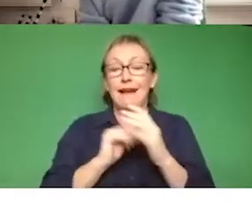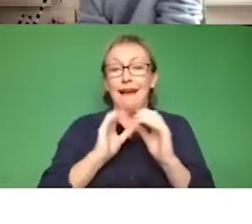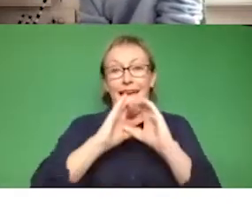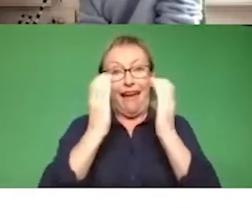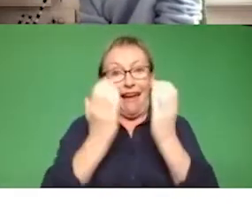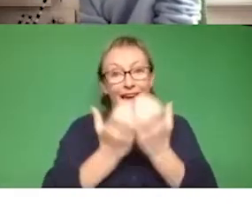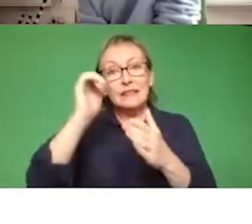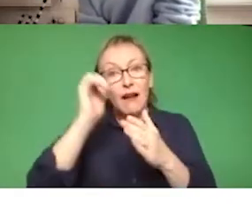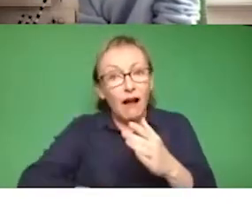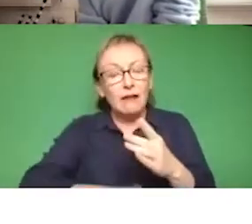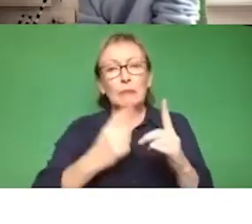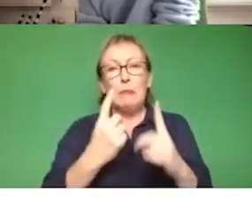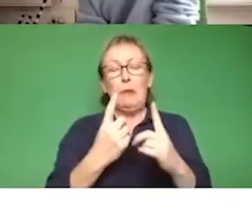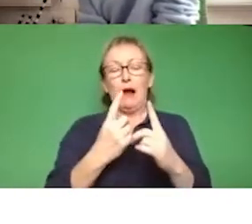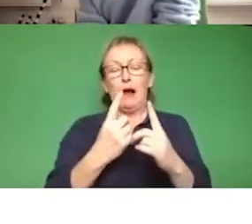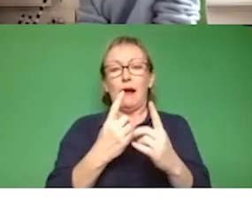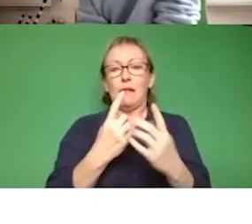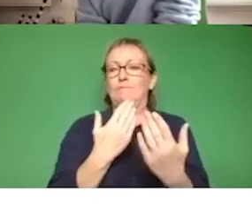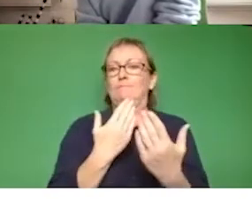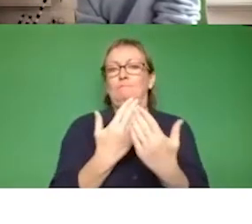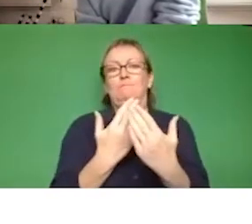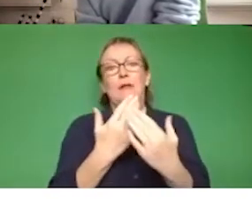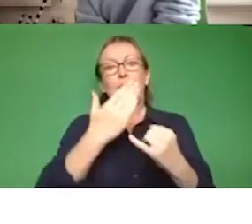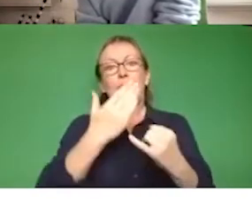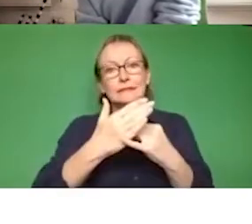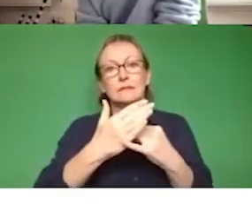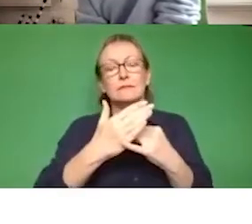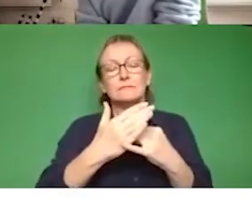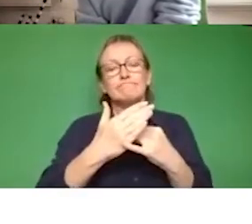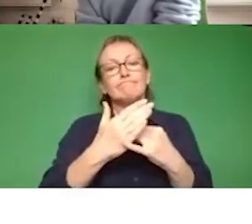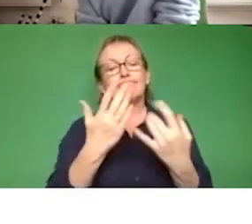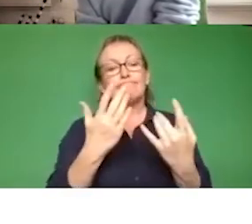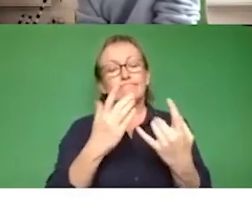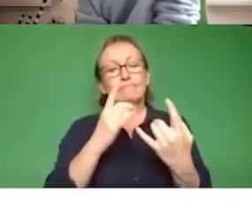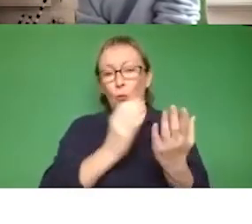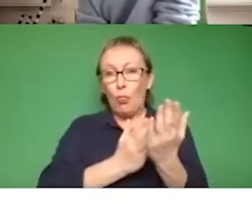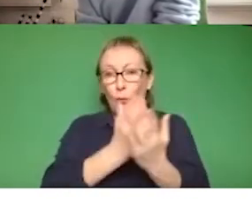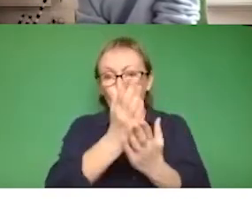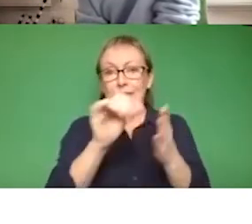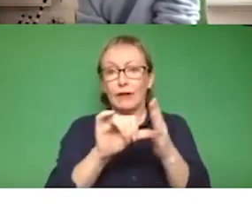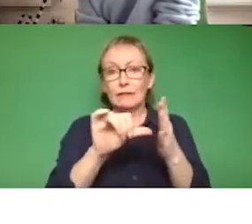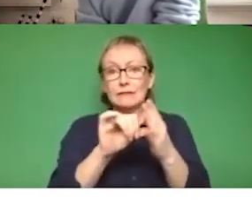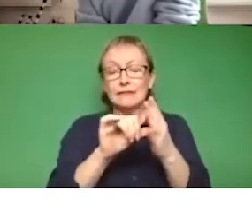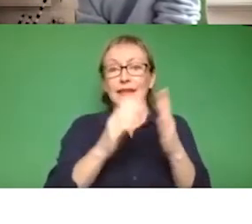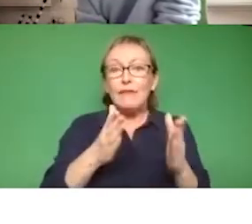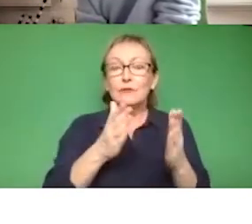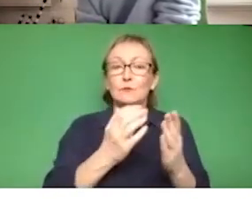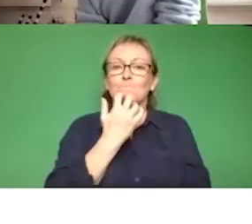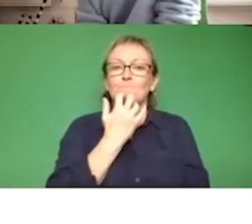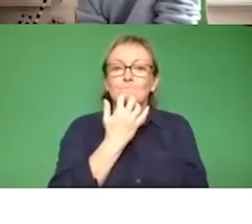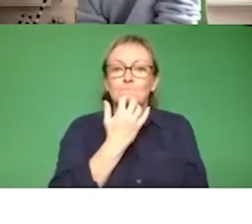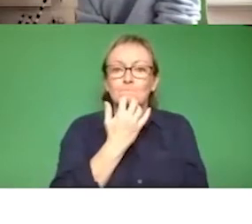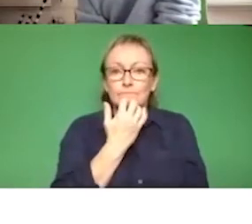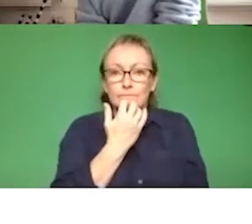generally it does come out at the end, you know. If you haven't gone through a bit of difficulty, it's not generally worth it, you know.